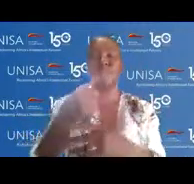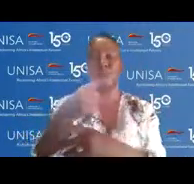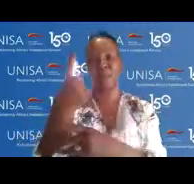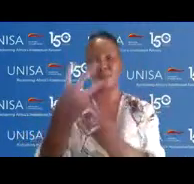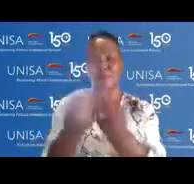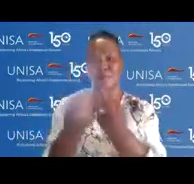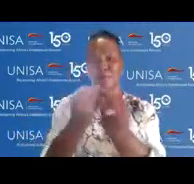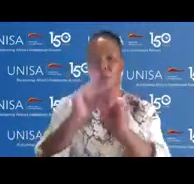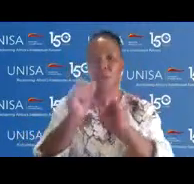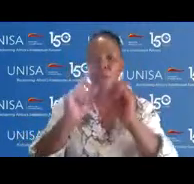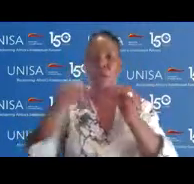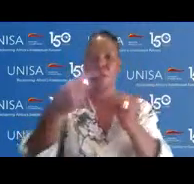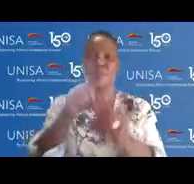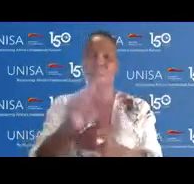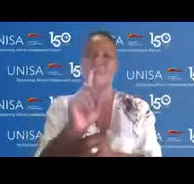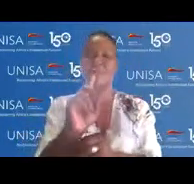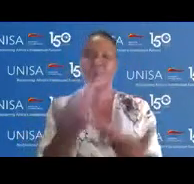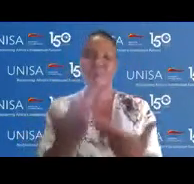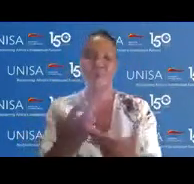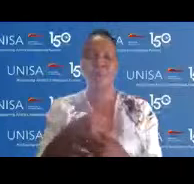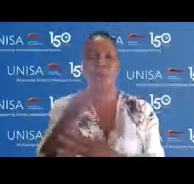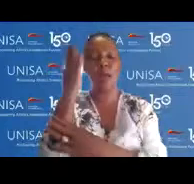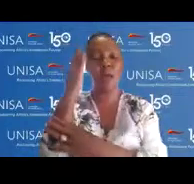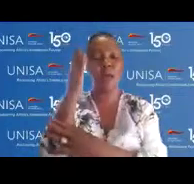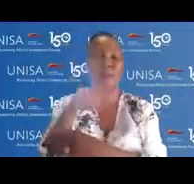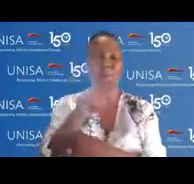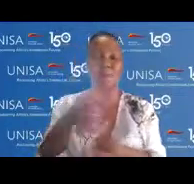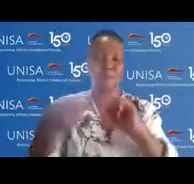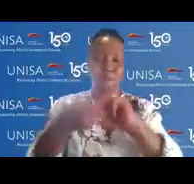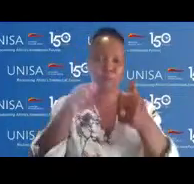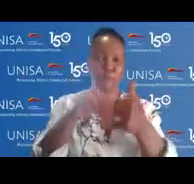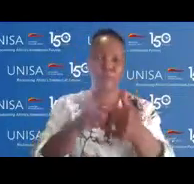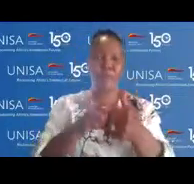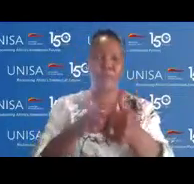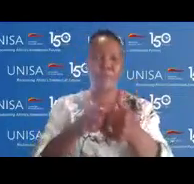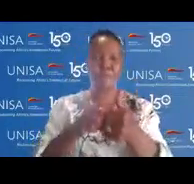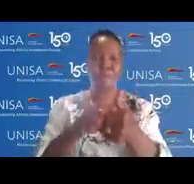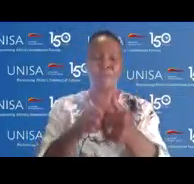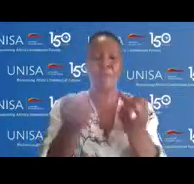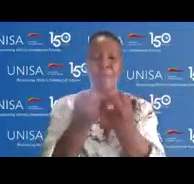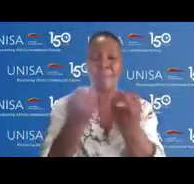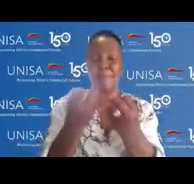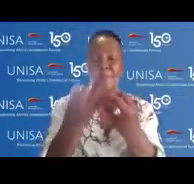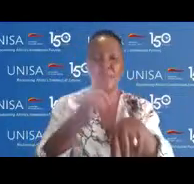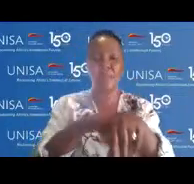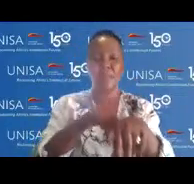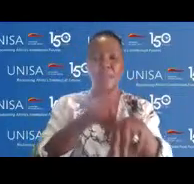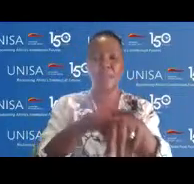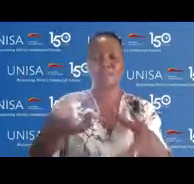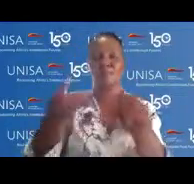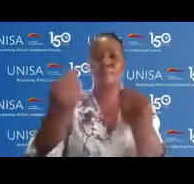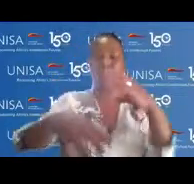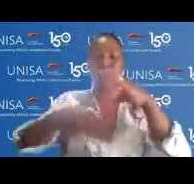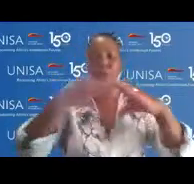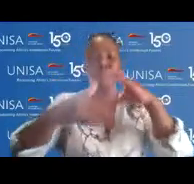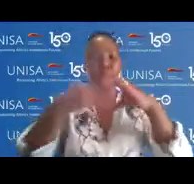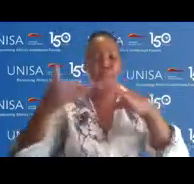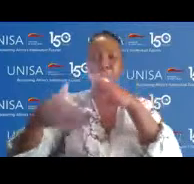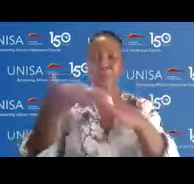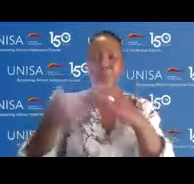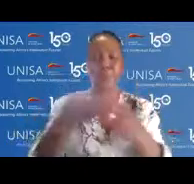guys about, and I know this is a problem. And a lot of times we get emails about this. I'm not receiving